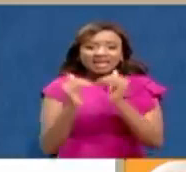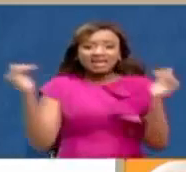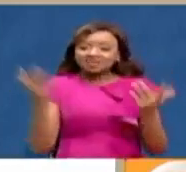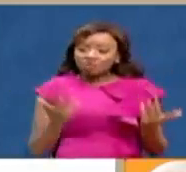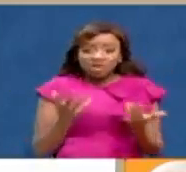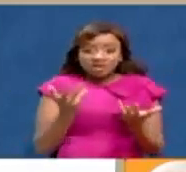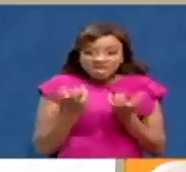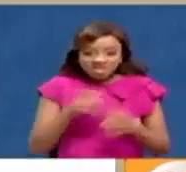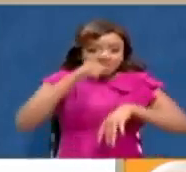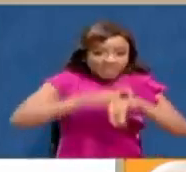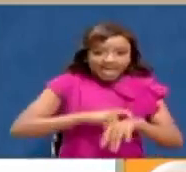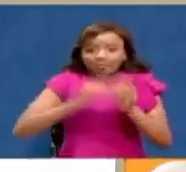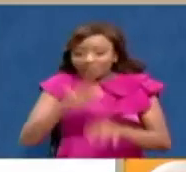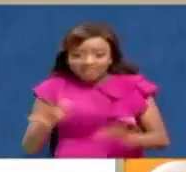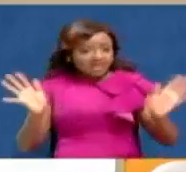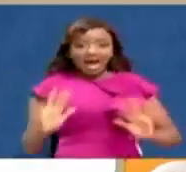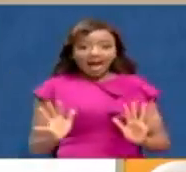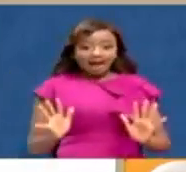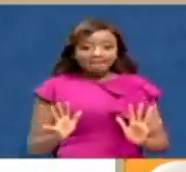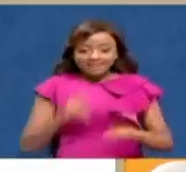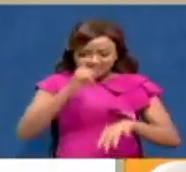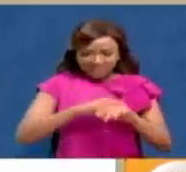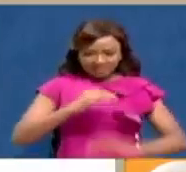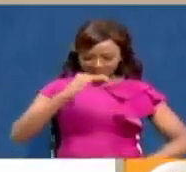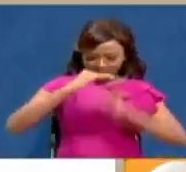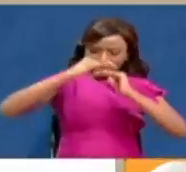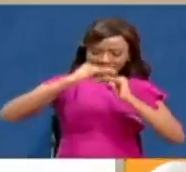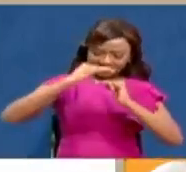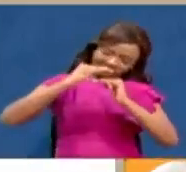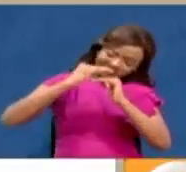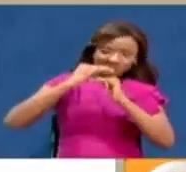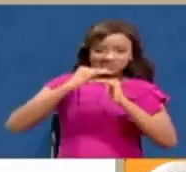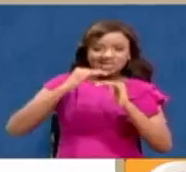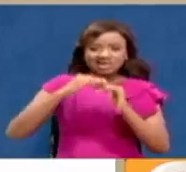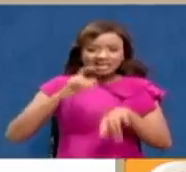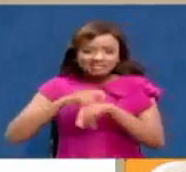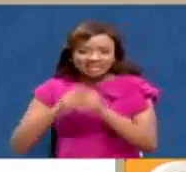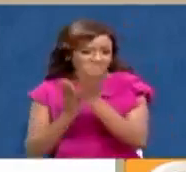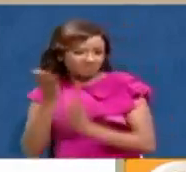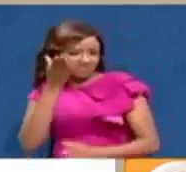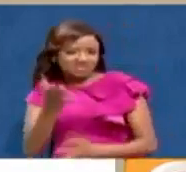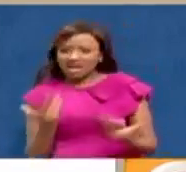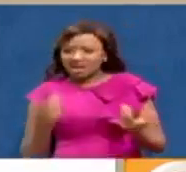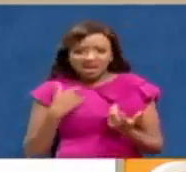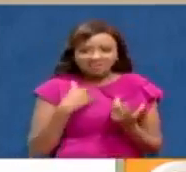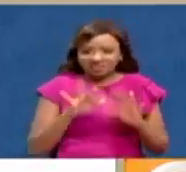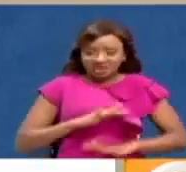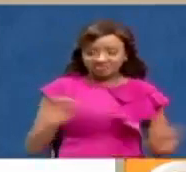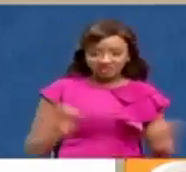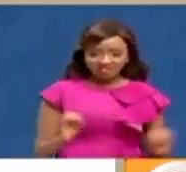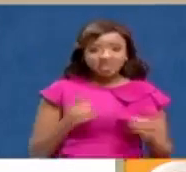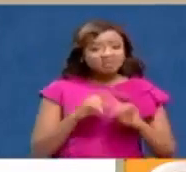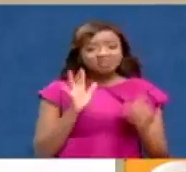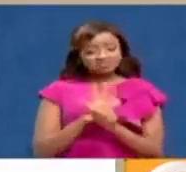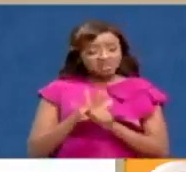respect of time and place, further adding that at the time minimum essential services were available, even though health workers of various cadres were